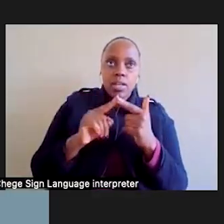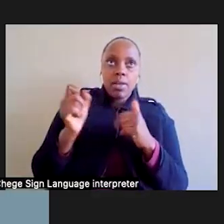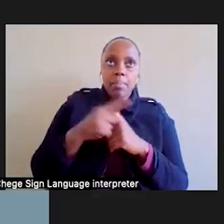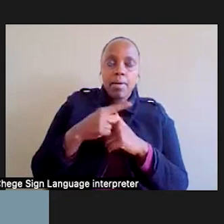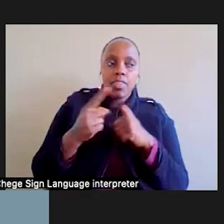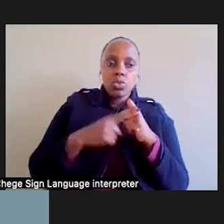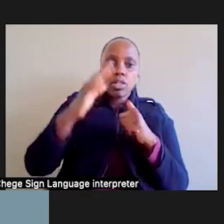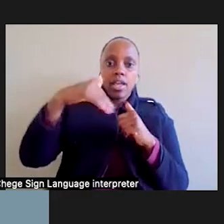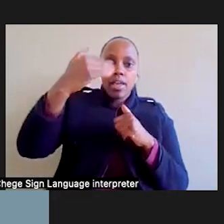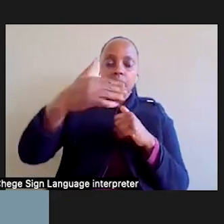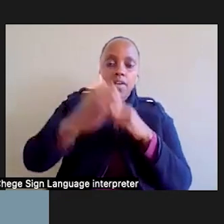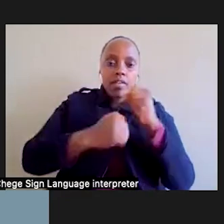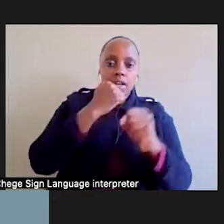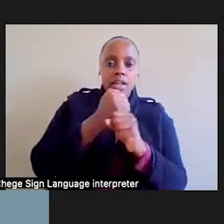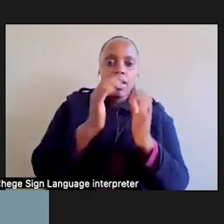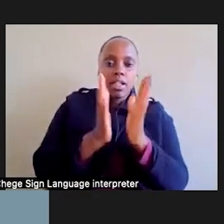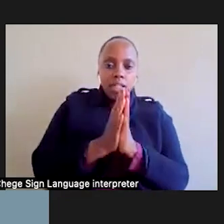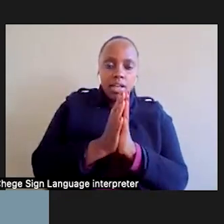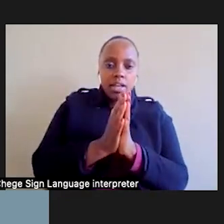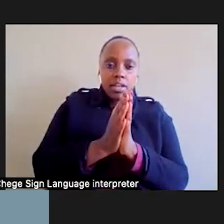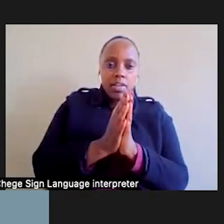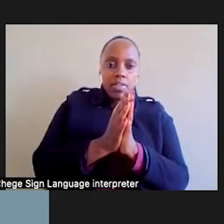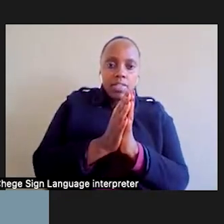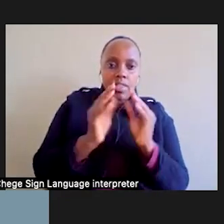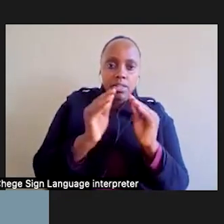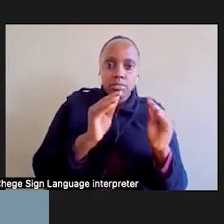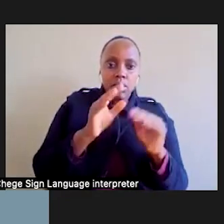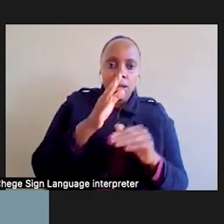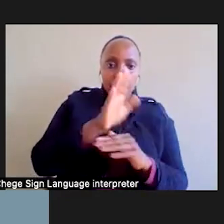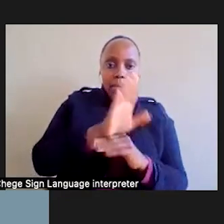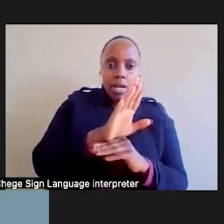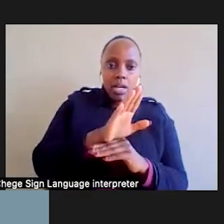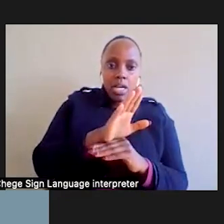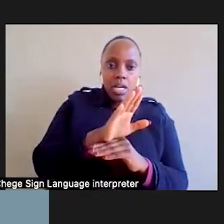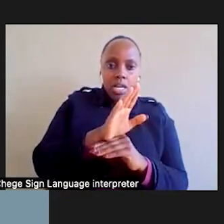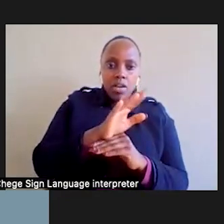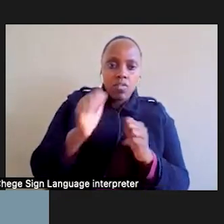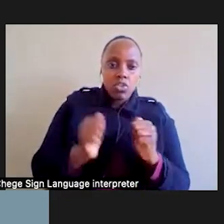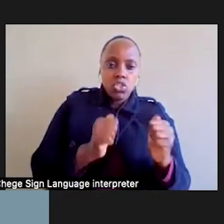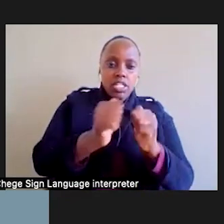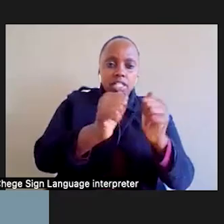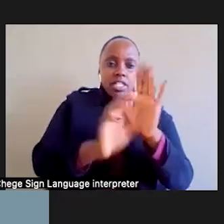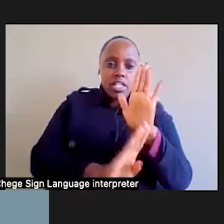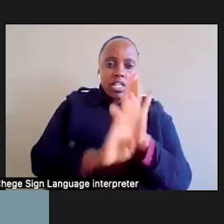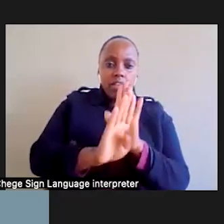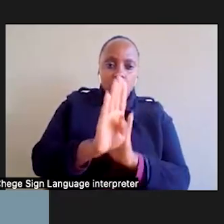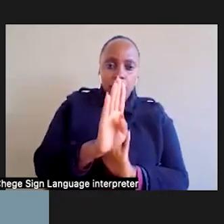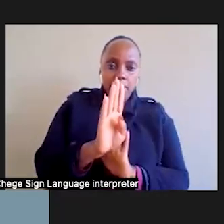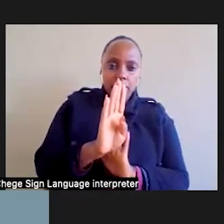year. And they take part for our strategic development